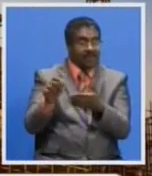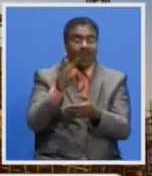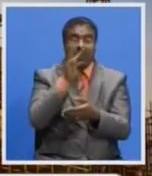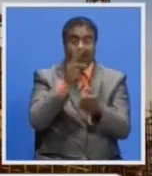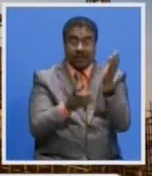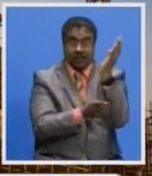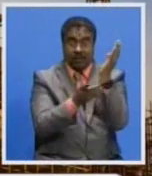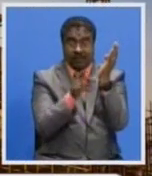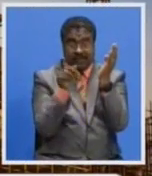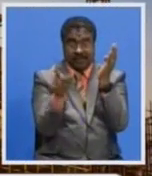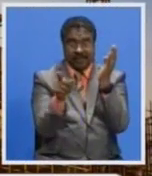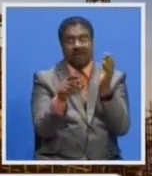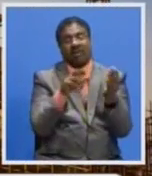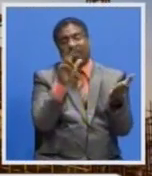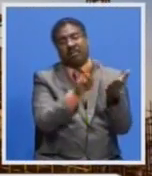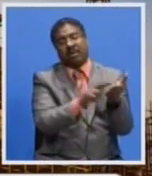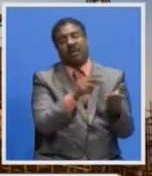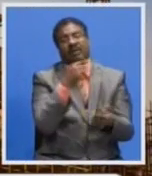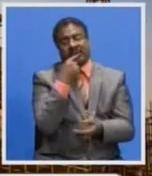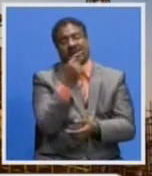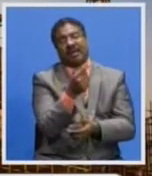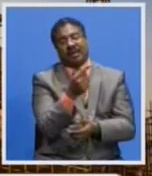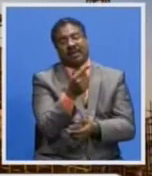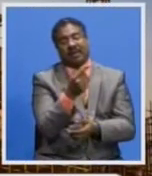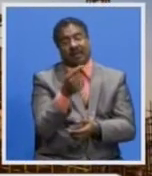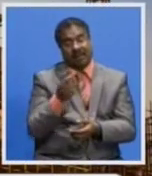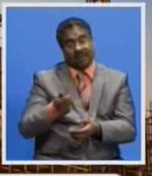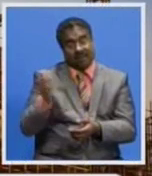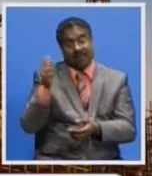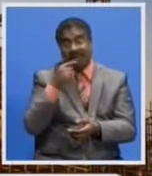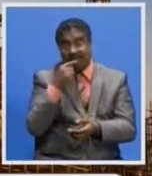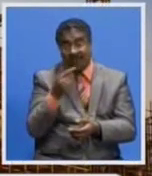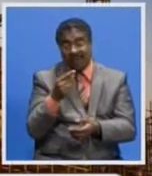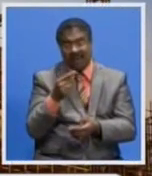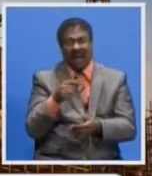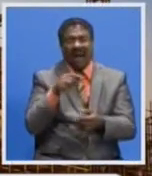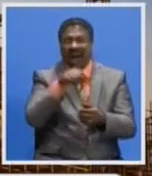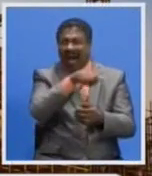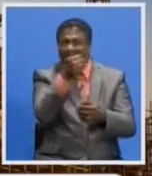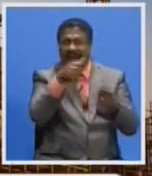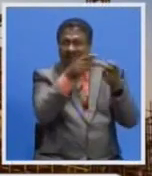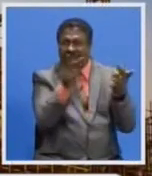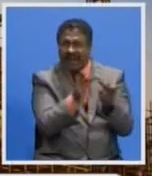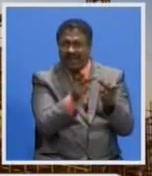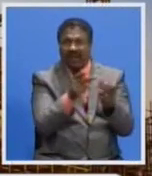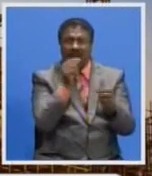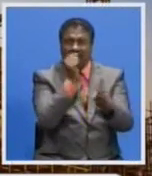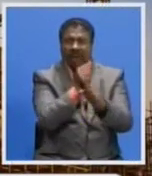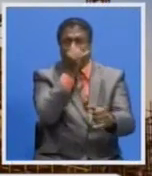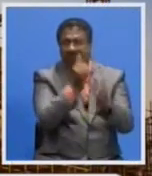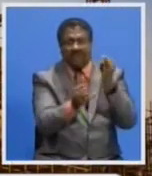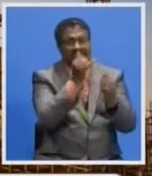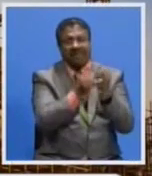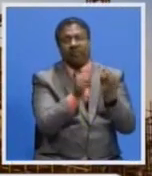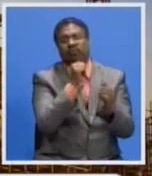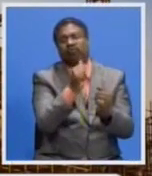has confirmed the development to ZNBC News. Bishop Chomba said there are also outstanding substation works on the